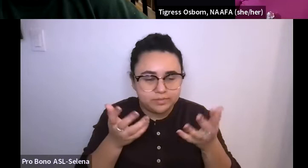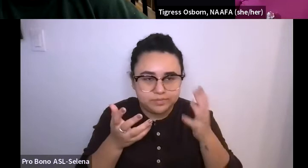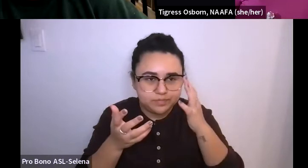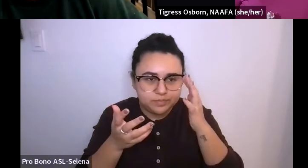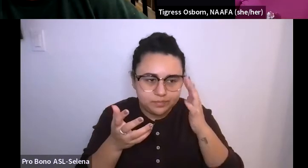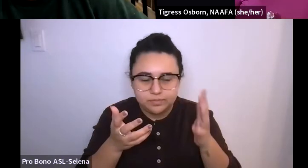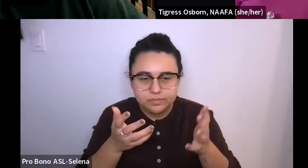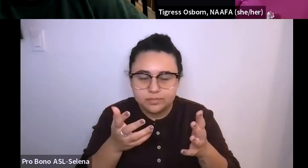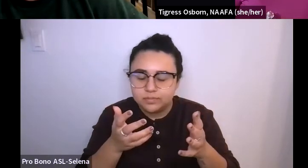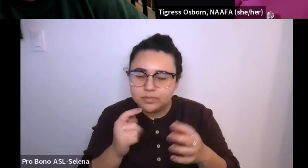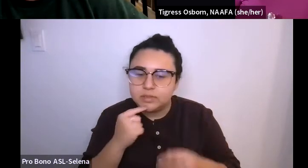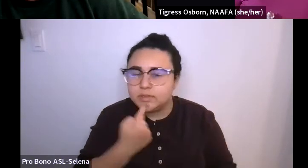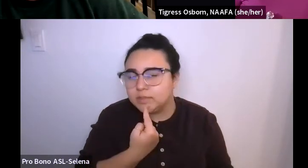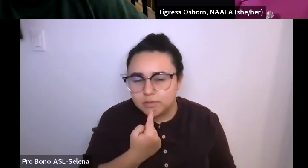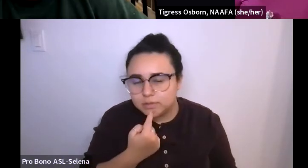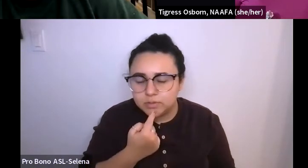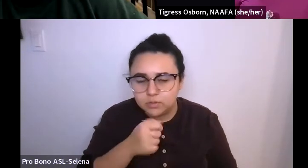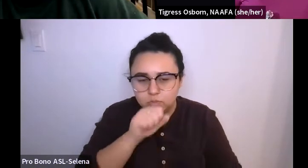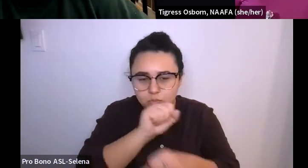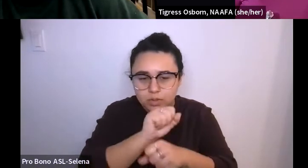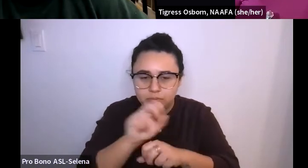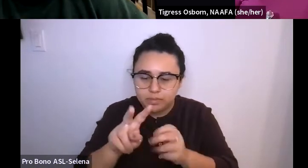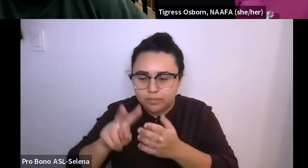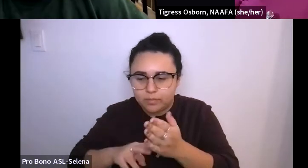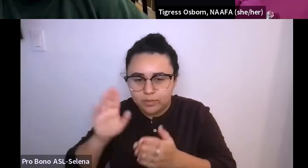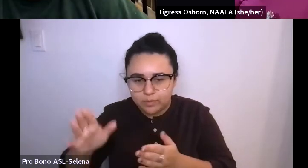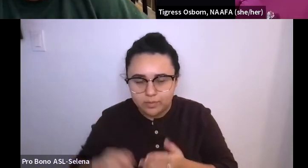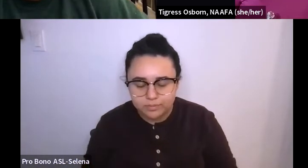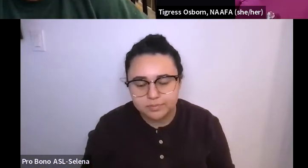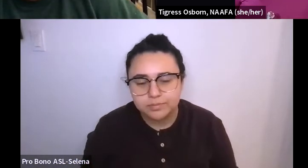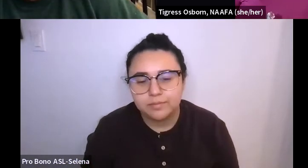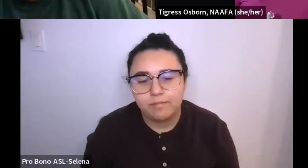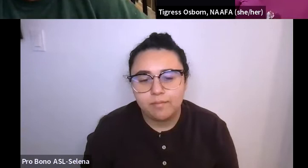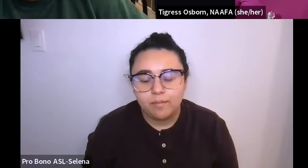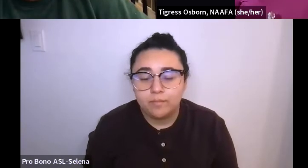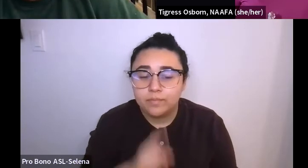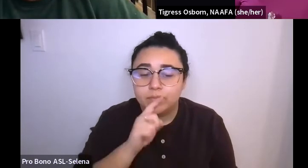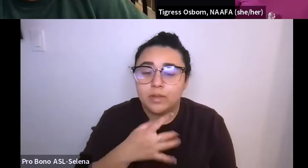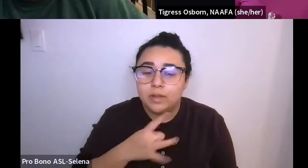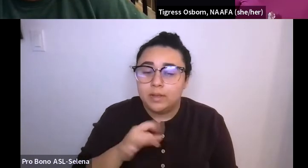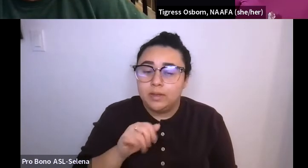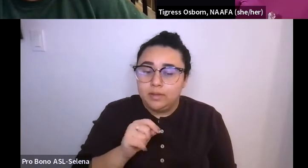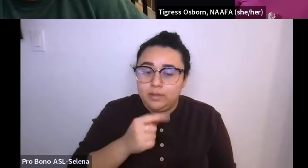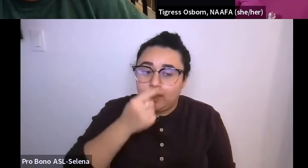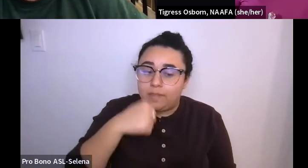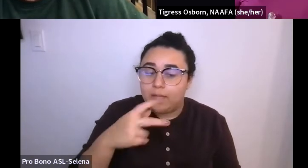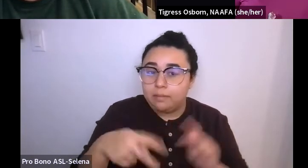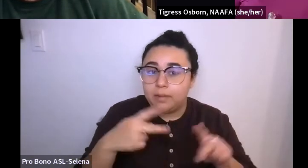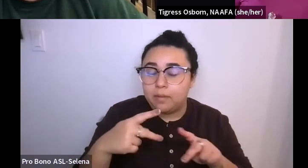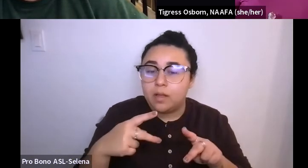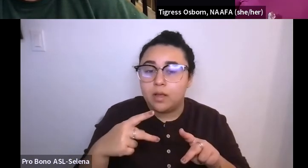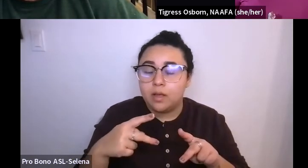less fun work for people to read about. Because I really like it when thin people take charge of